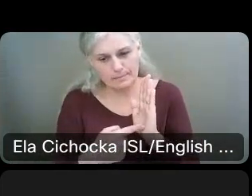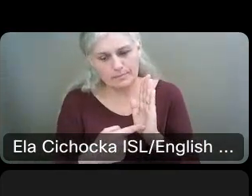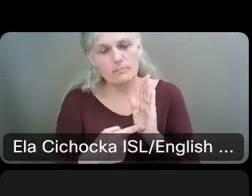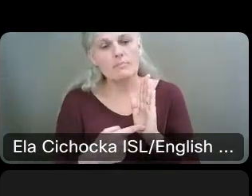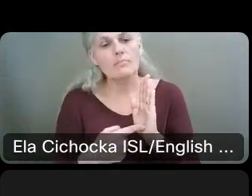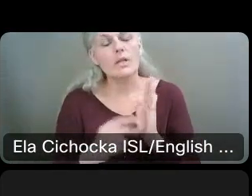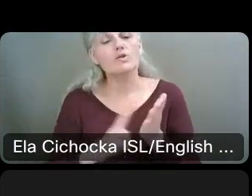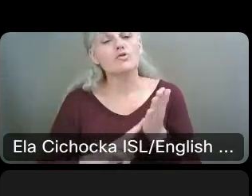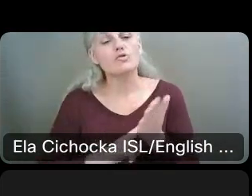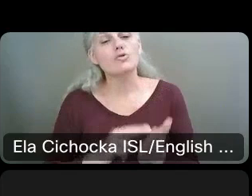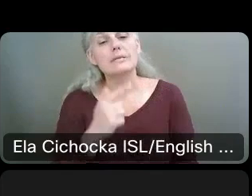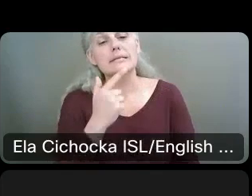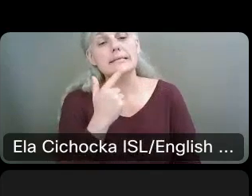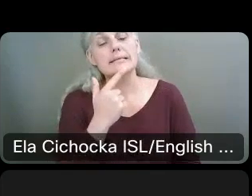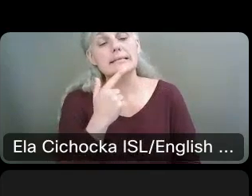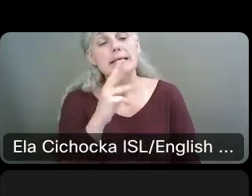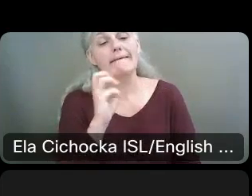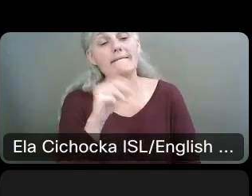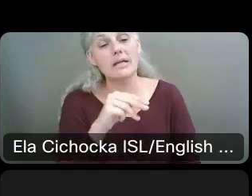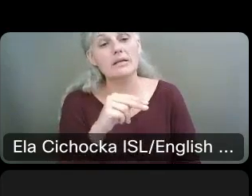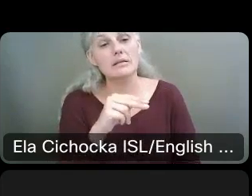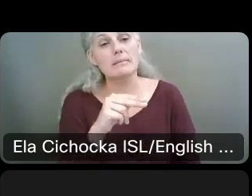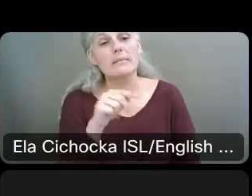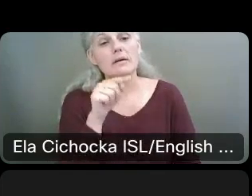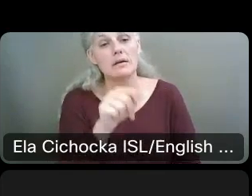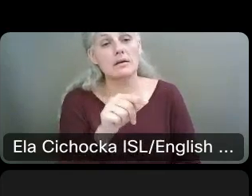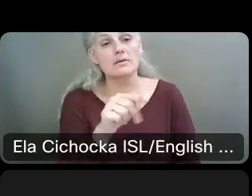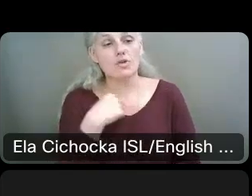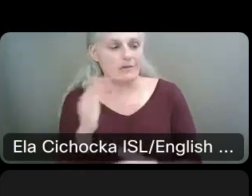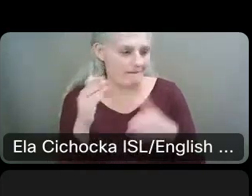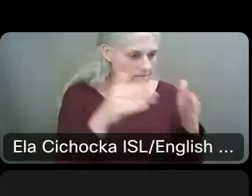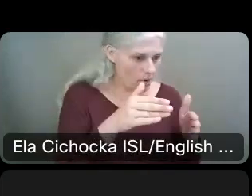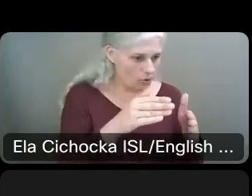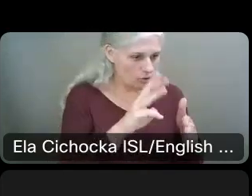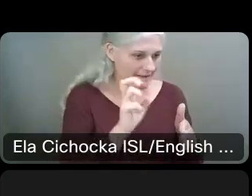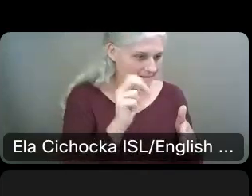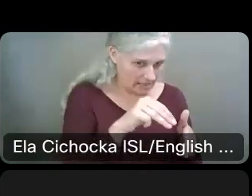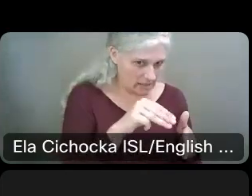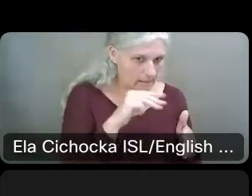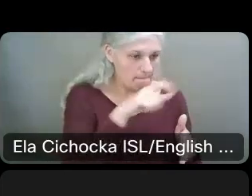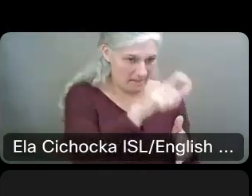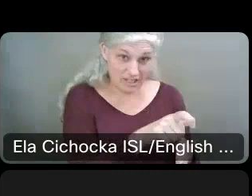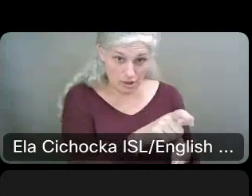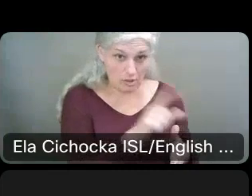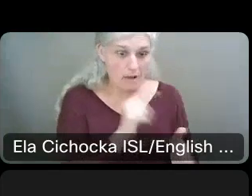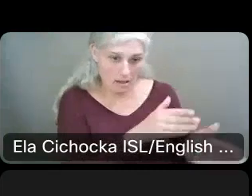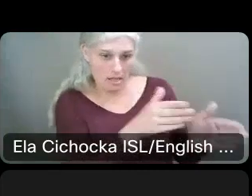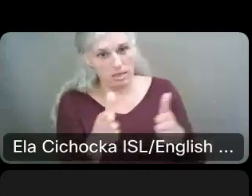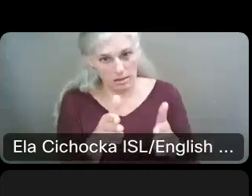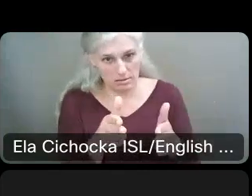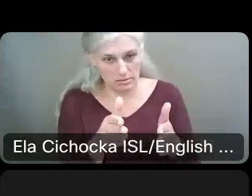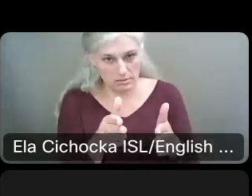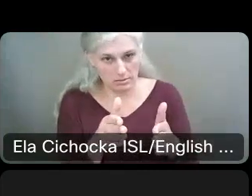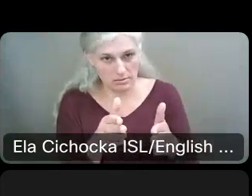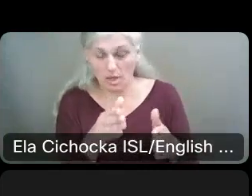using that term second victim is kind of taking the spotlight off the actual victim, which is the patient. And, you know, we can never